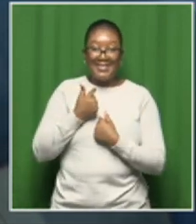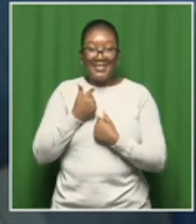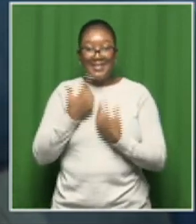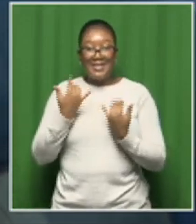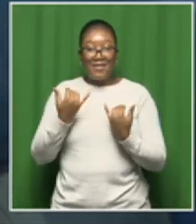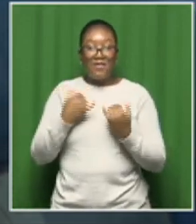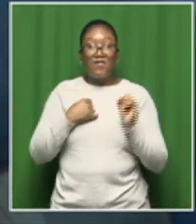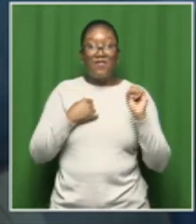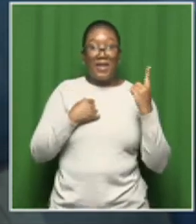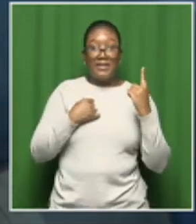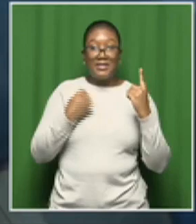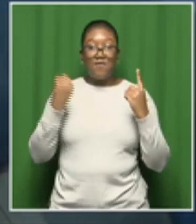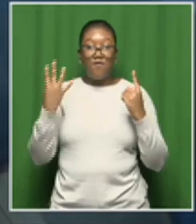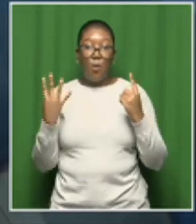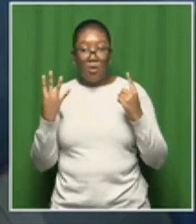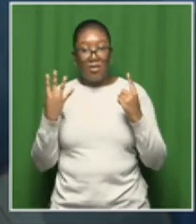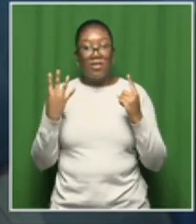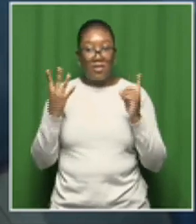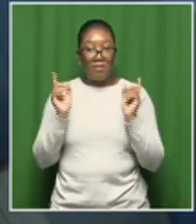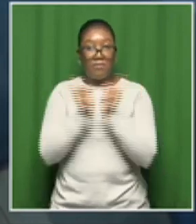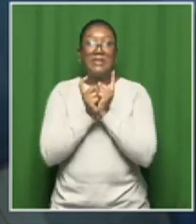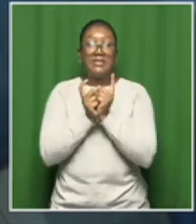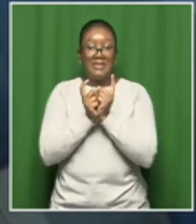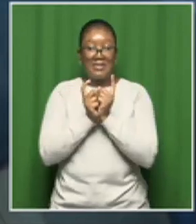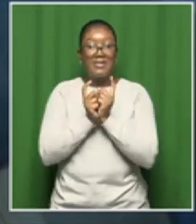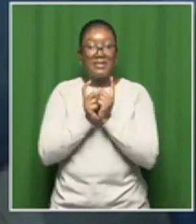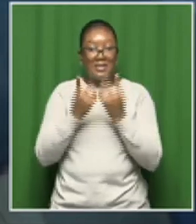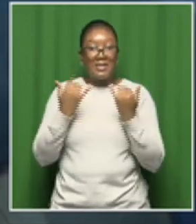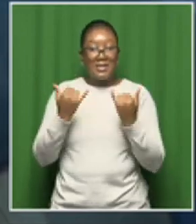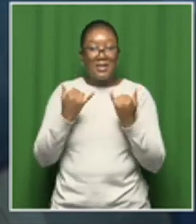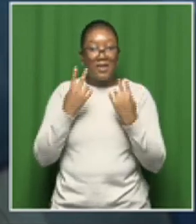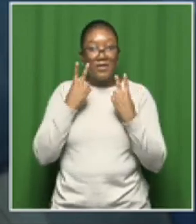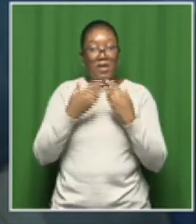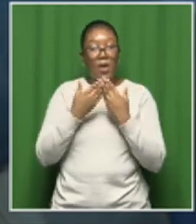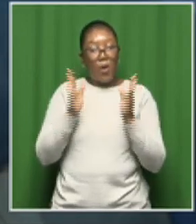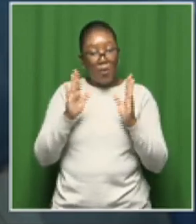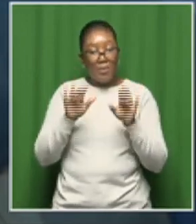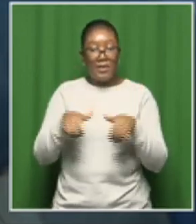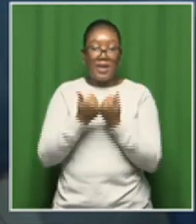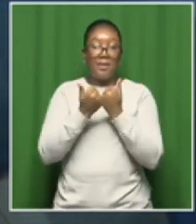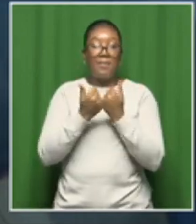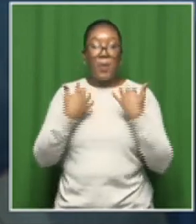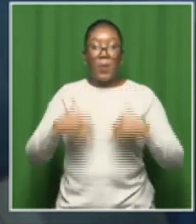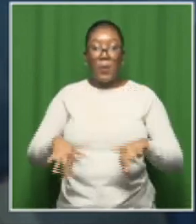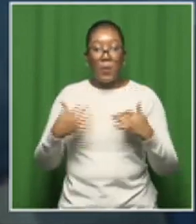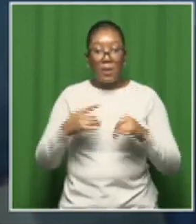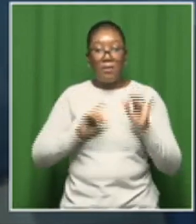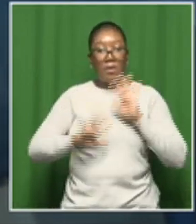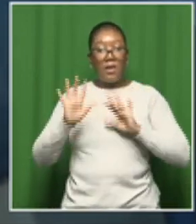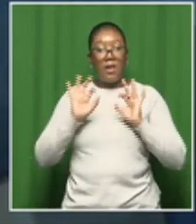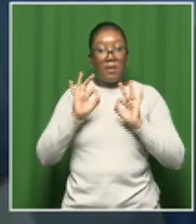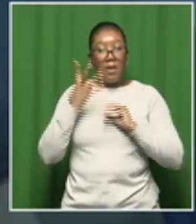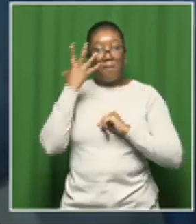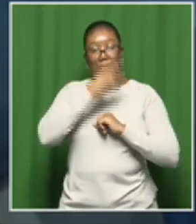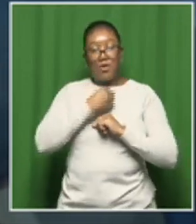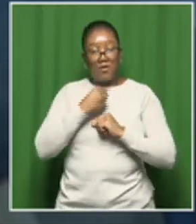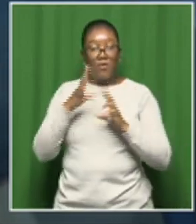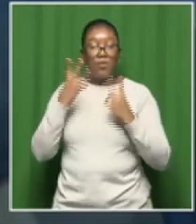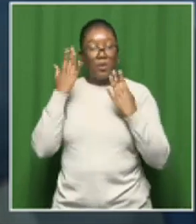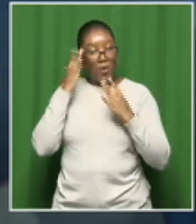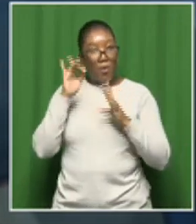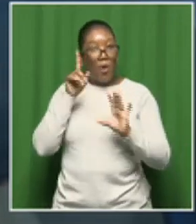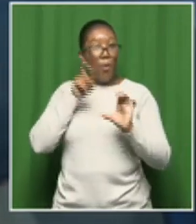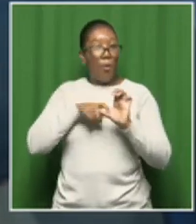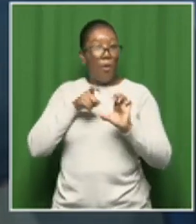fourth. So Stellies have recovered after a loss in the opening game of the season. They've recovered beautifully. We know the quality that they possess. We saw